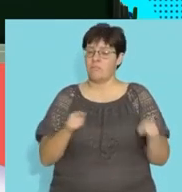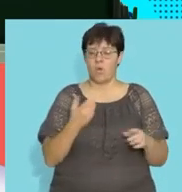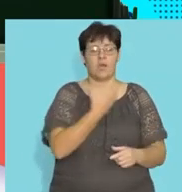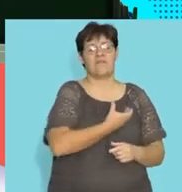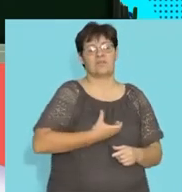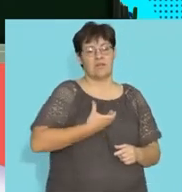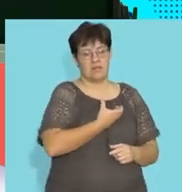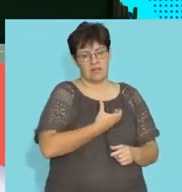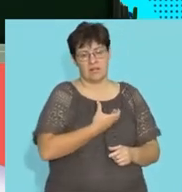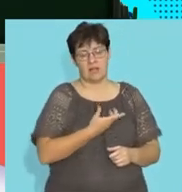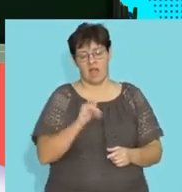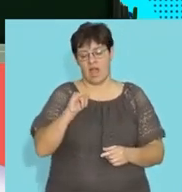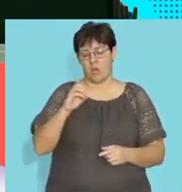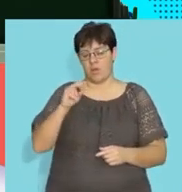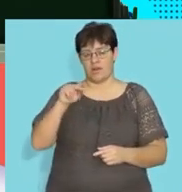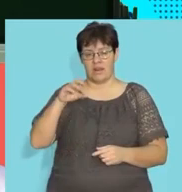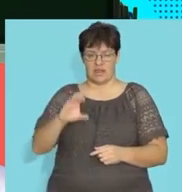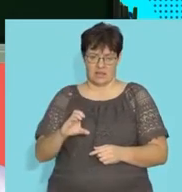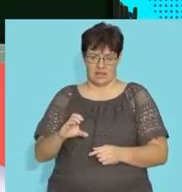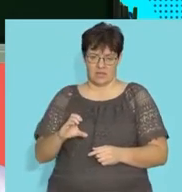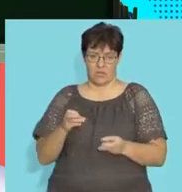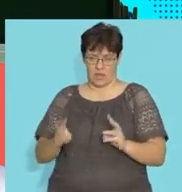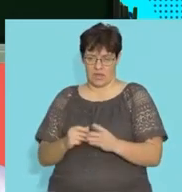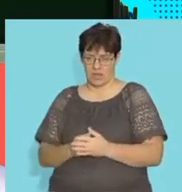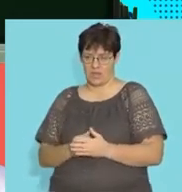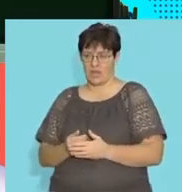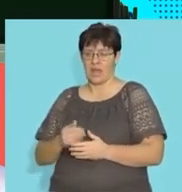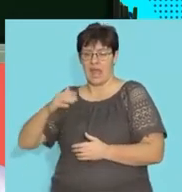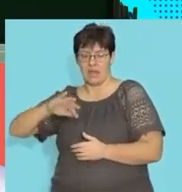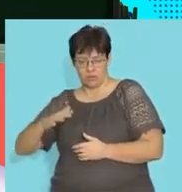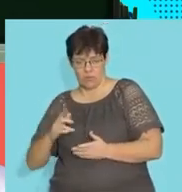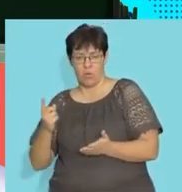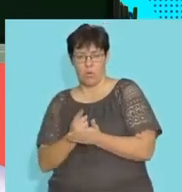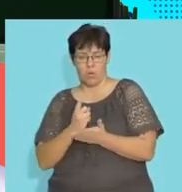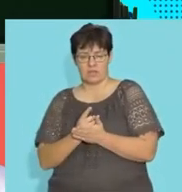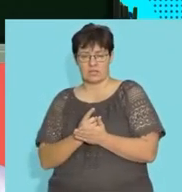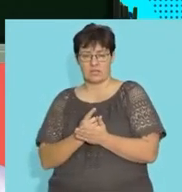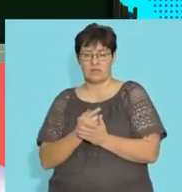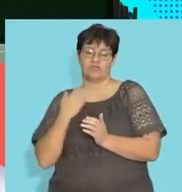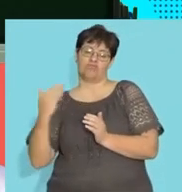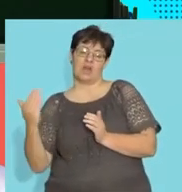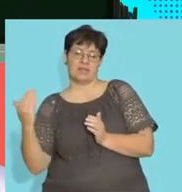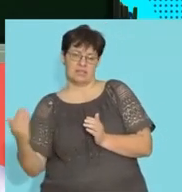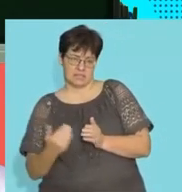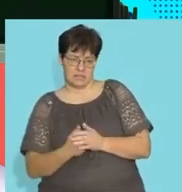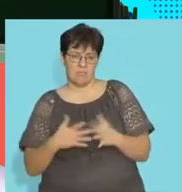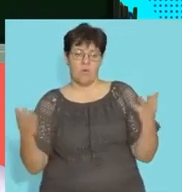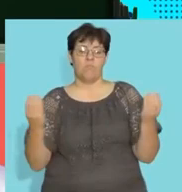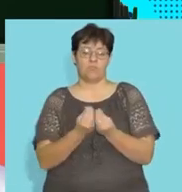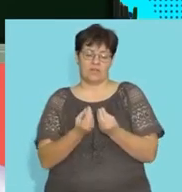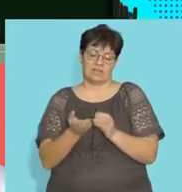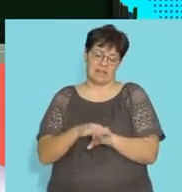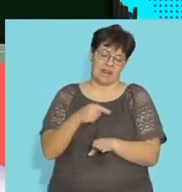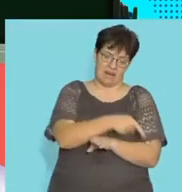more comfortable in ionic form. The equilibrium will always lie far to the right, more